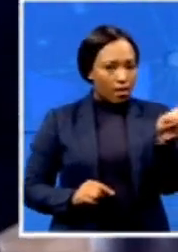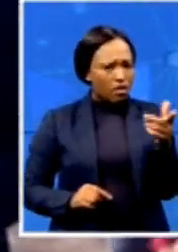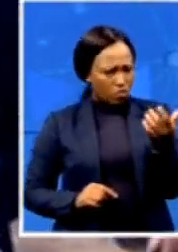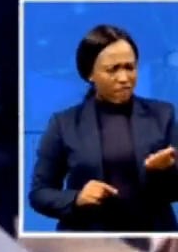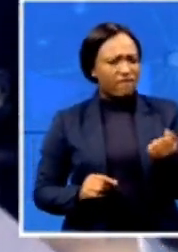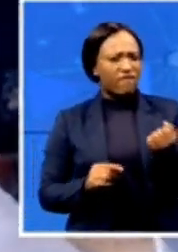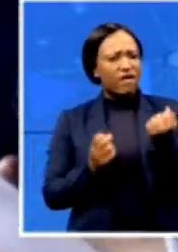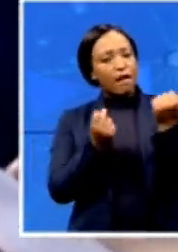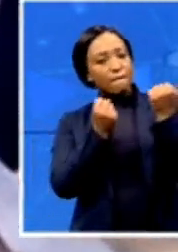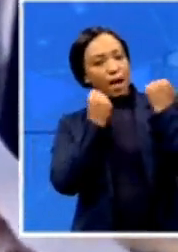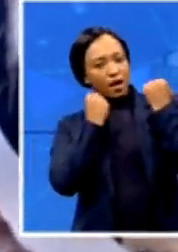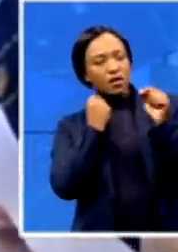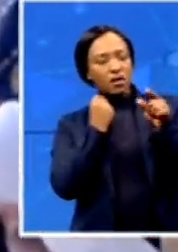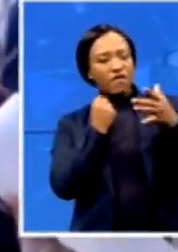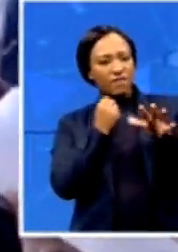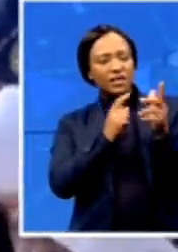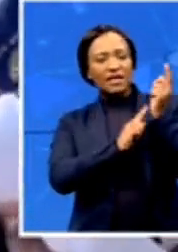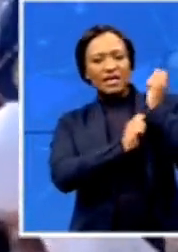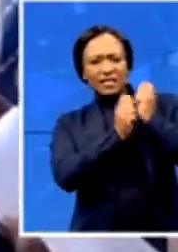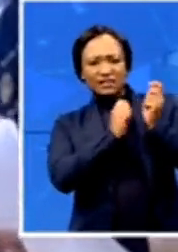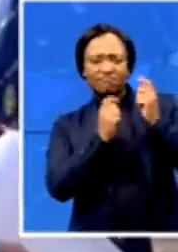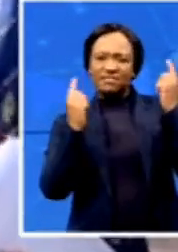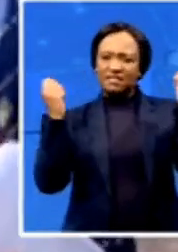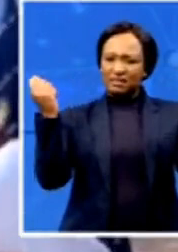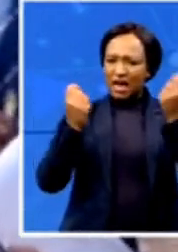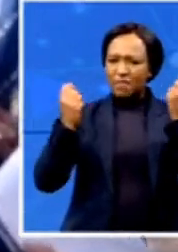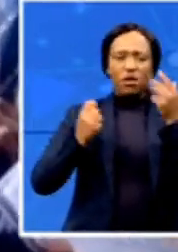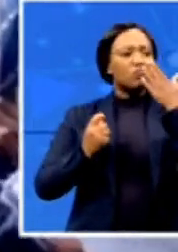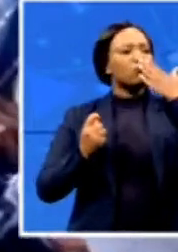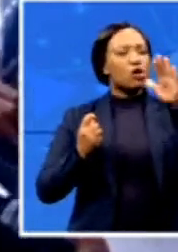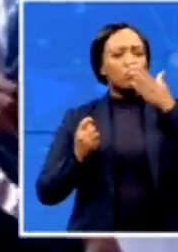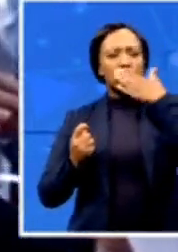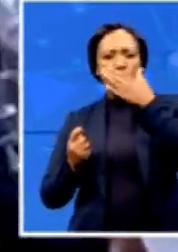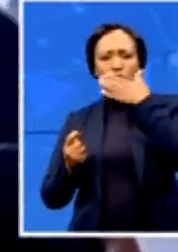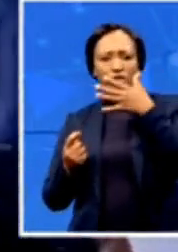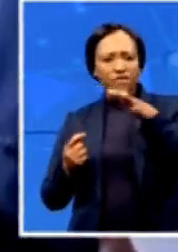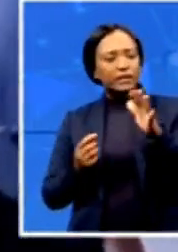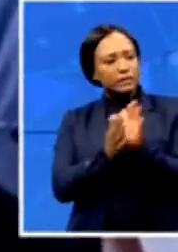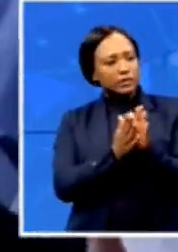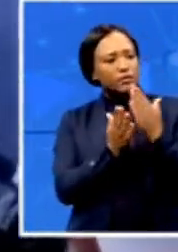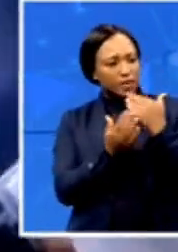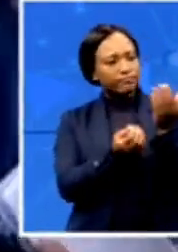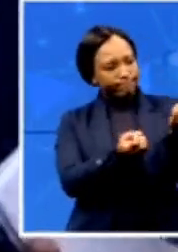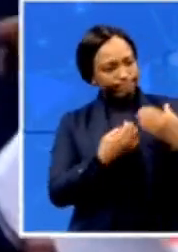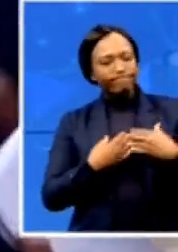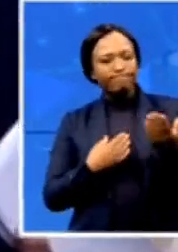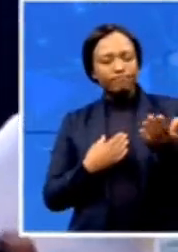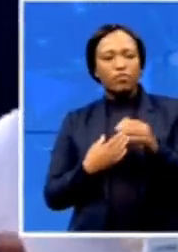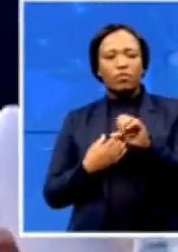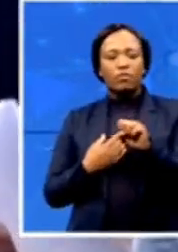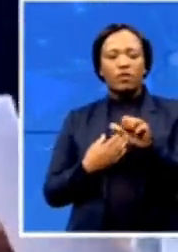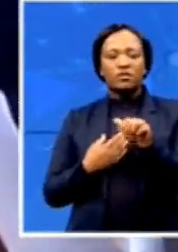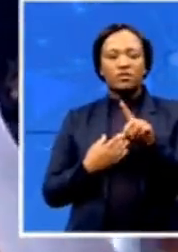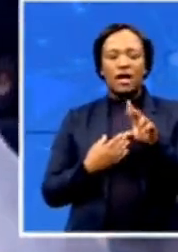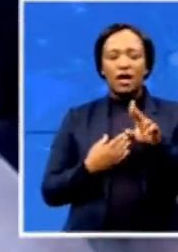traditional ceremonies, being given those blankets. Please, can you bring them to SATU House so that we assist